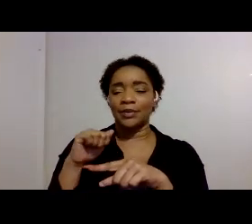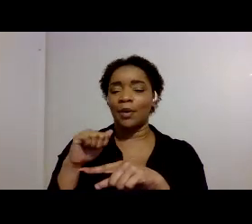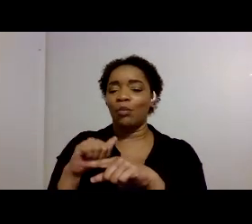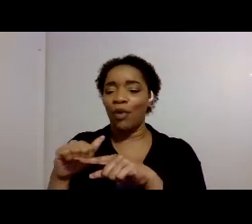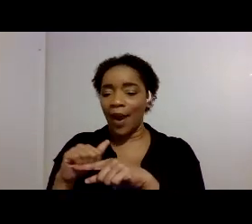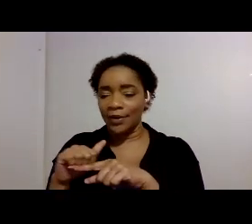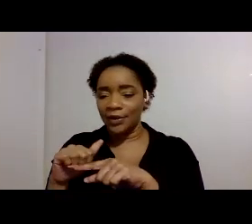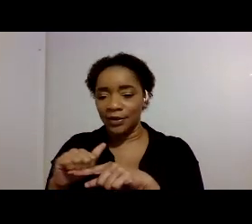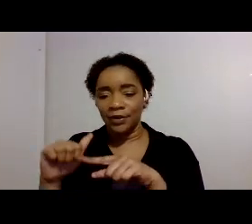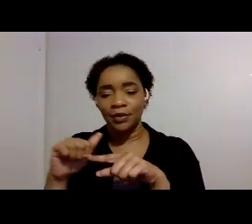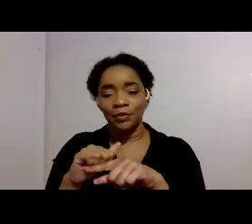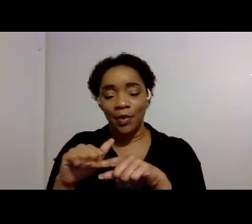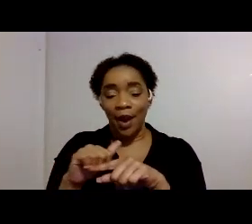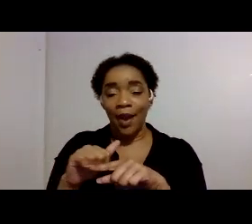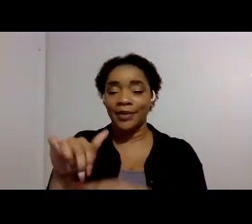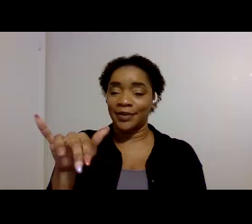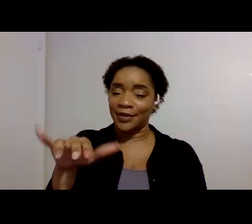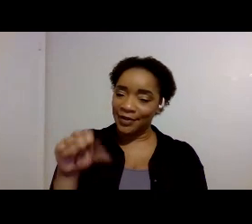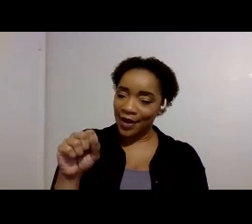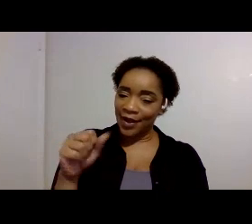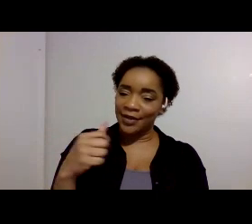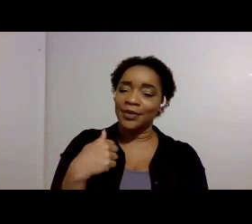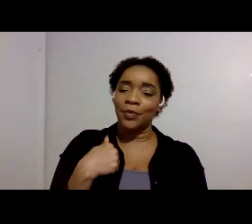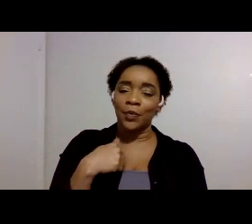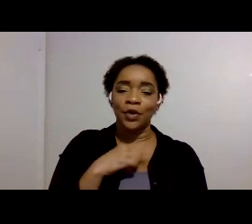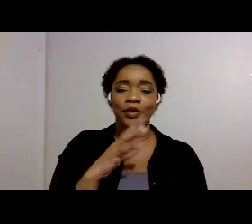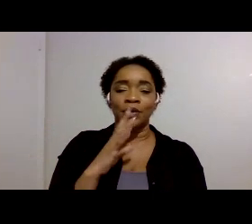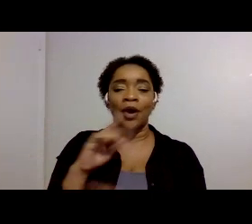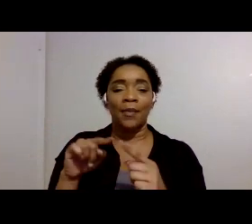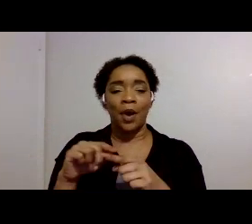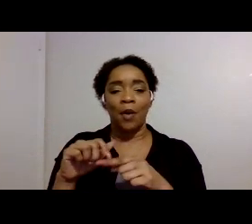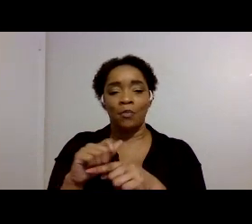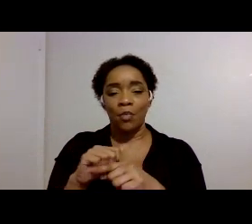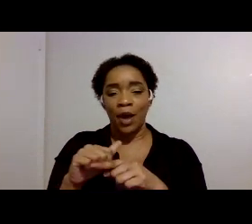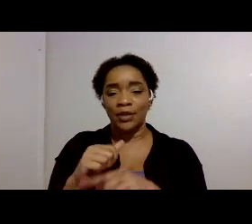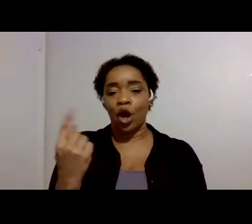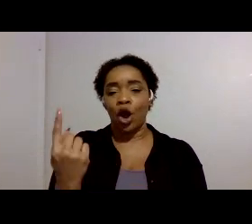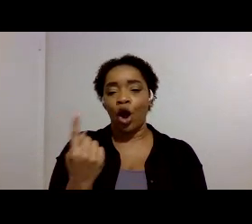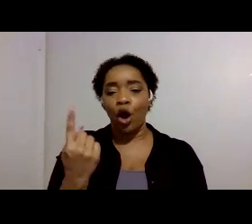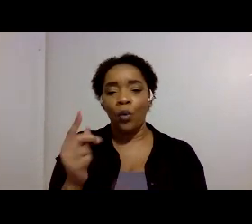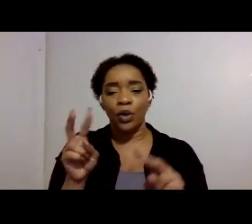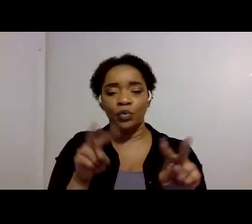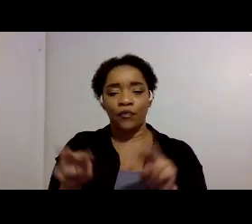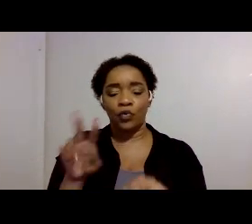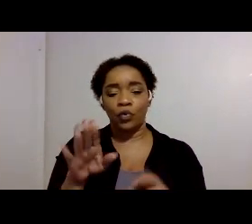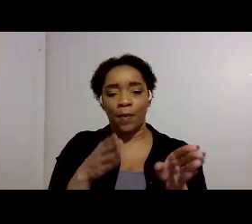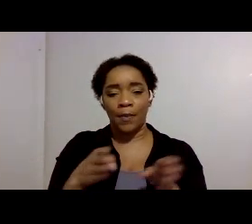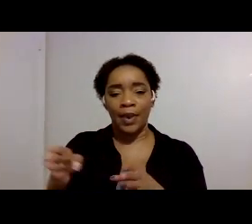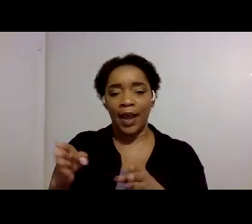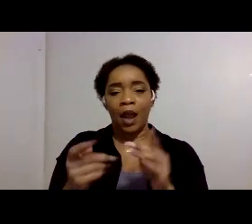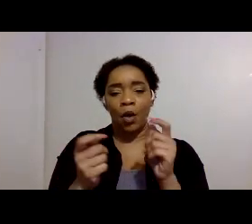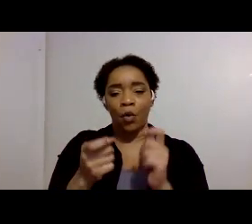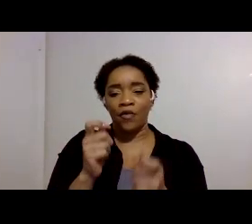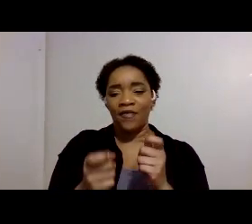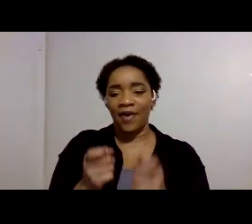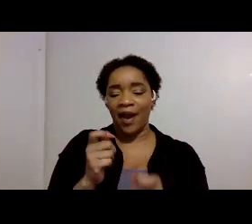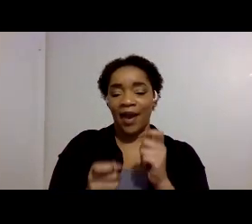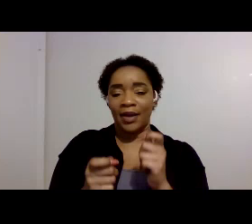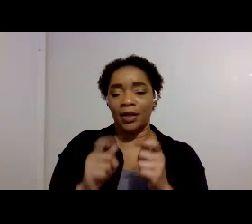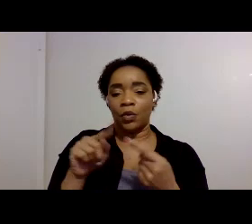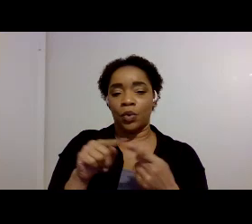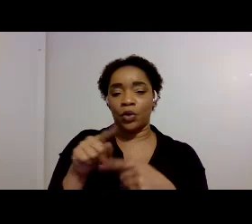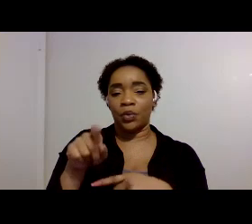about practice. Constantly review your plan and revise it as needed, either through drills or for an actual incident, which we